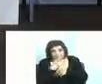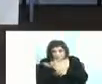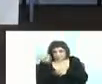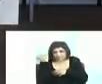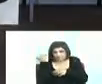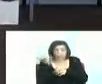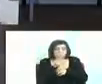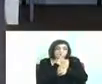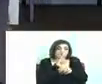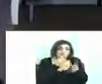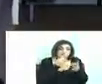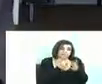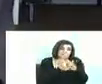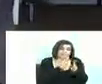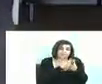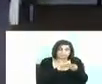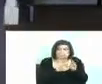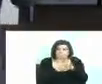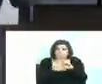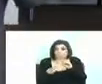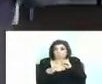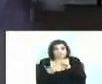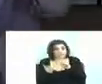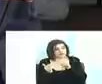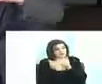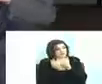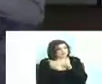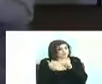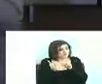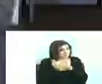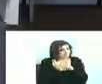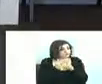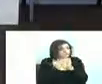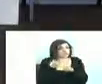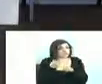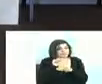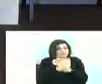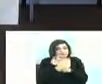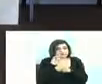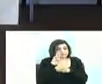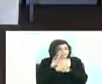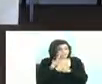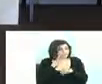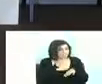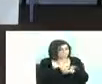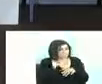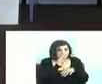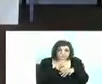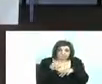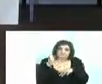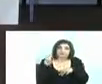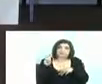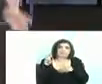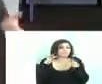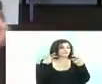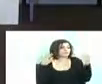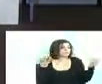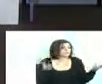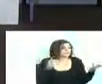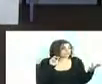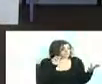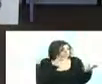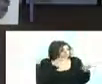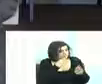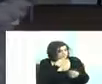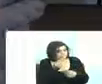it's a really good story, and it reminds me of Jacob on this journey and where too often we find ourselves on this journey. And so if I've told you this